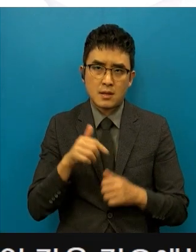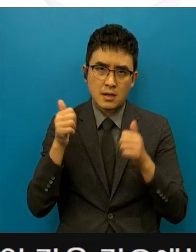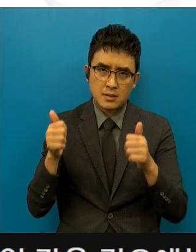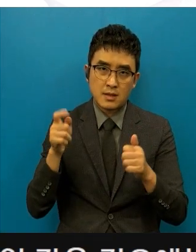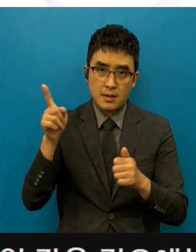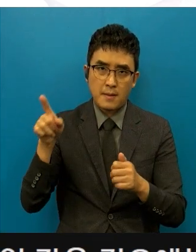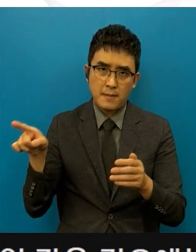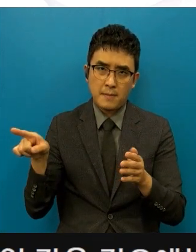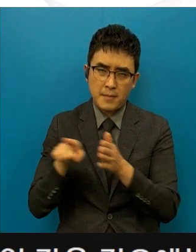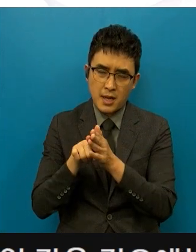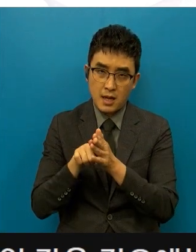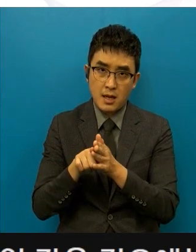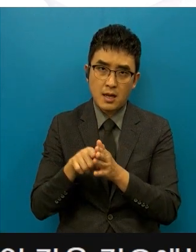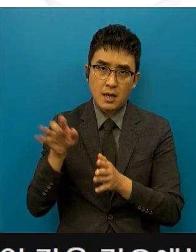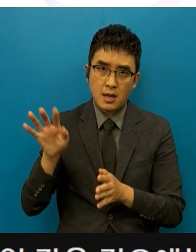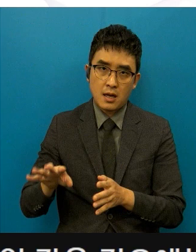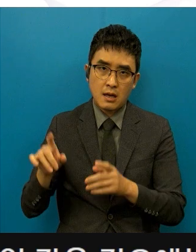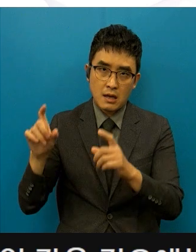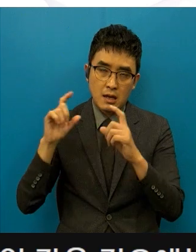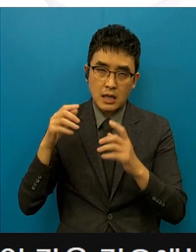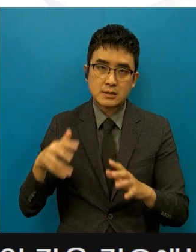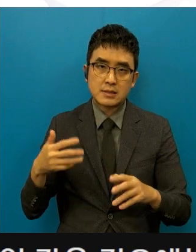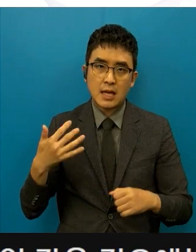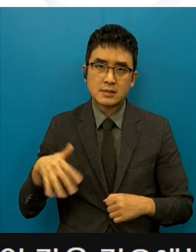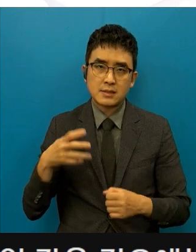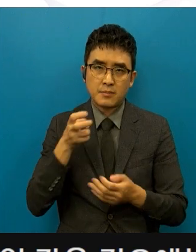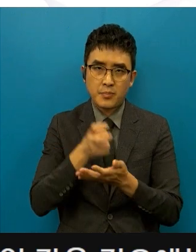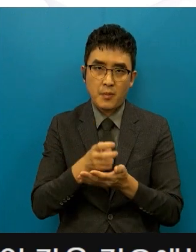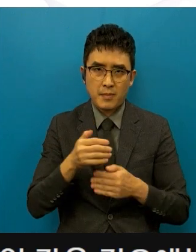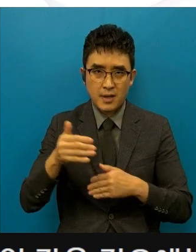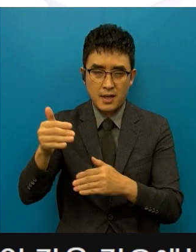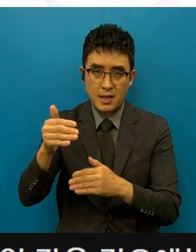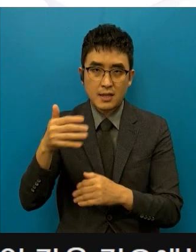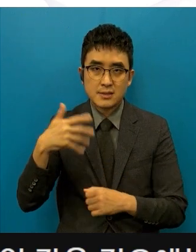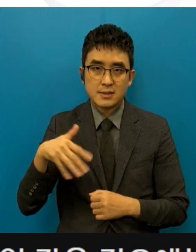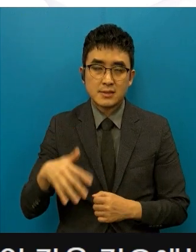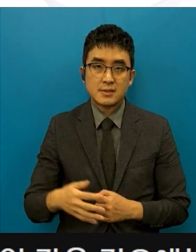Euthanasia and assisted suicide is also now legal in Spain and Portugal.